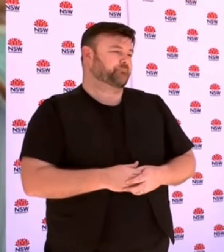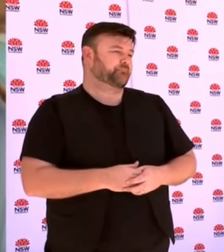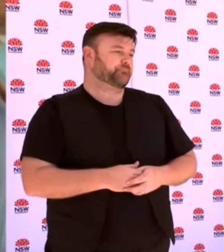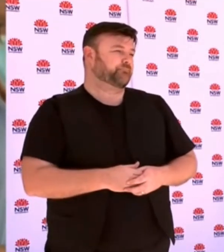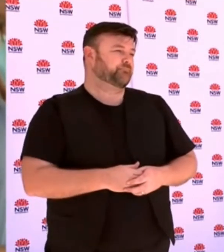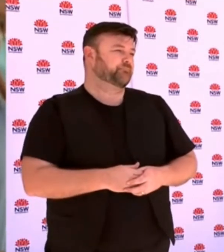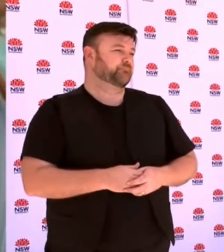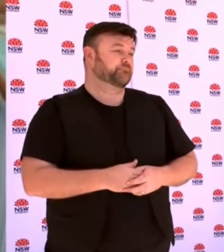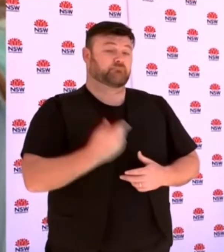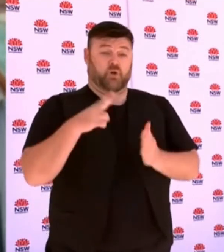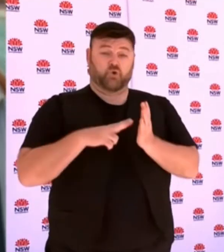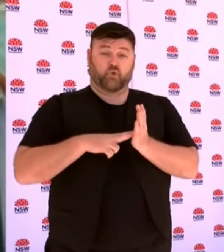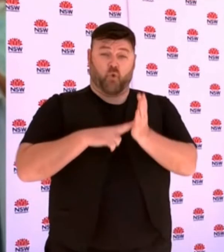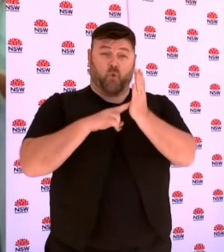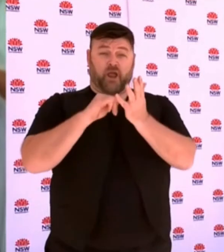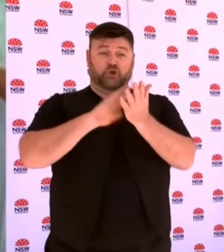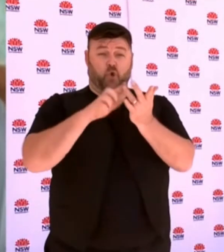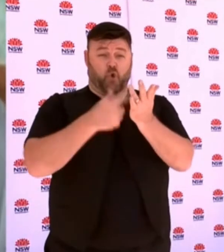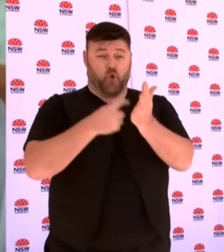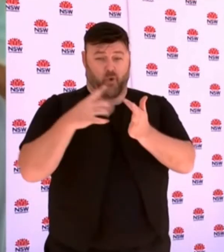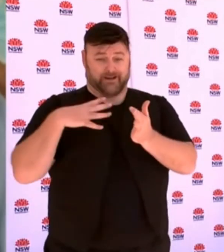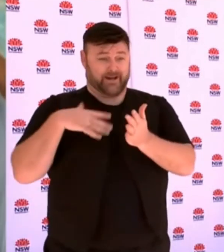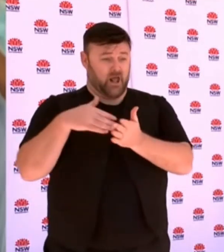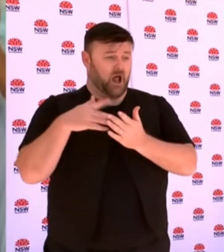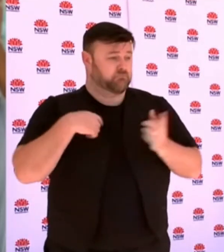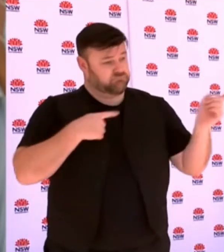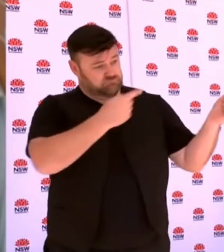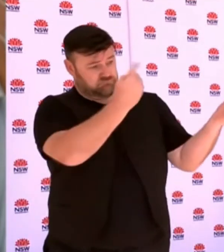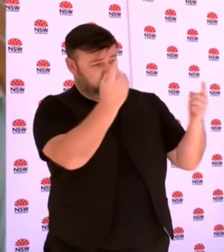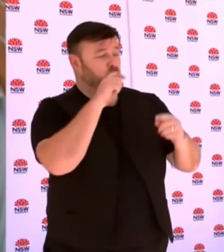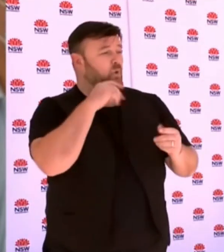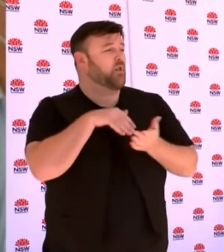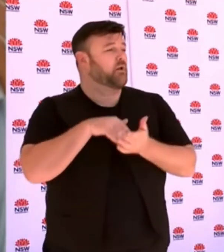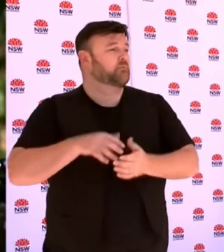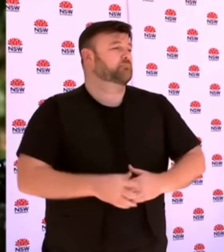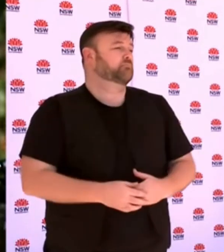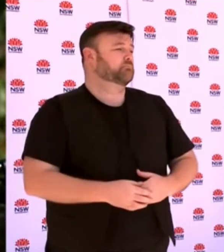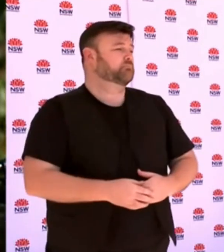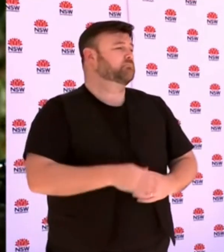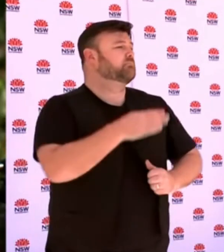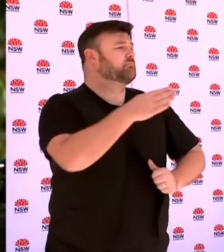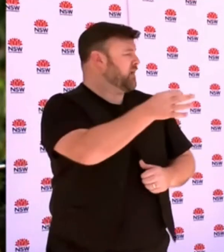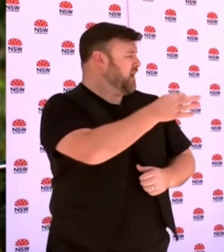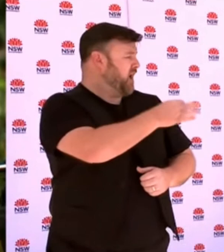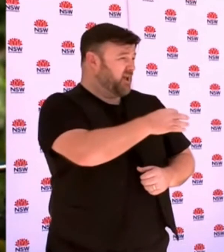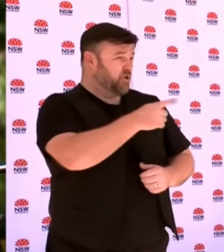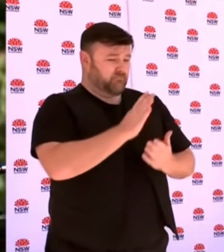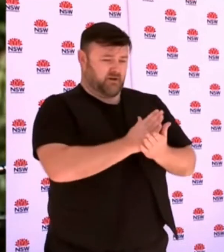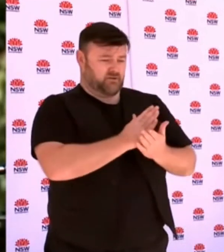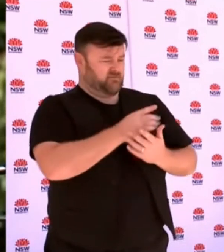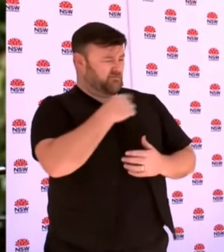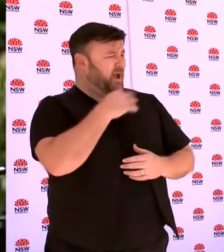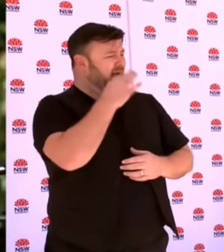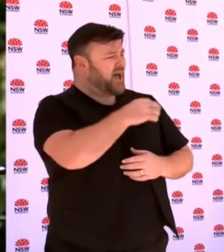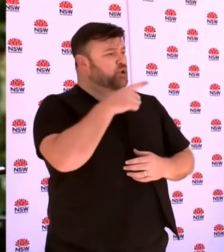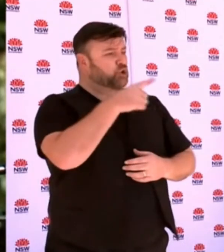where North Shore may be experiencing some challenges. So you have the confidence of your staff, then you're satisfied that they're not calling in